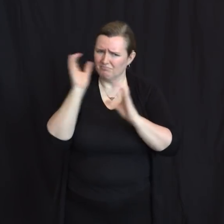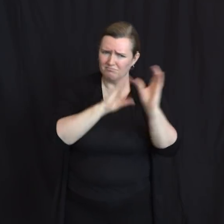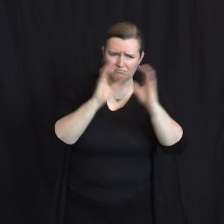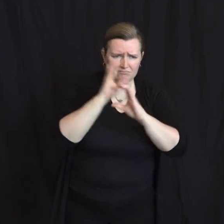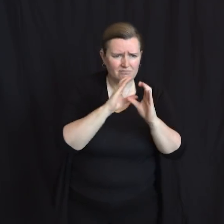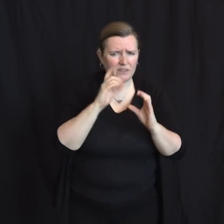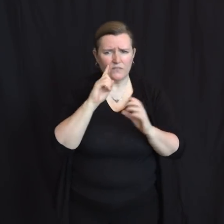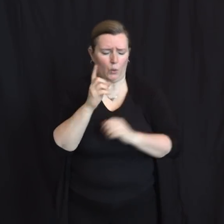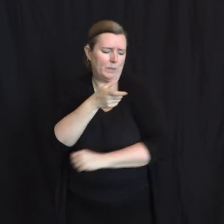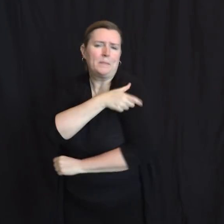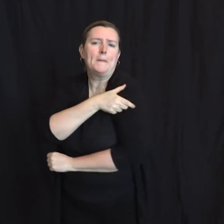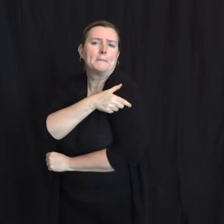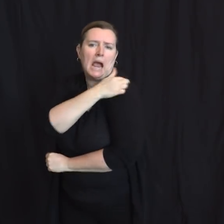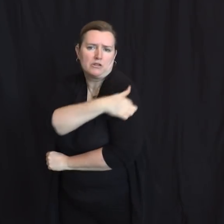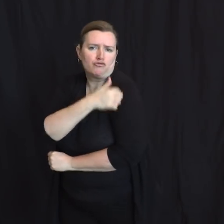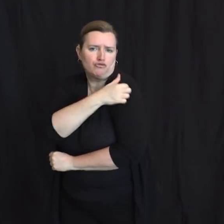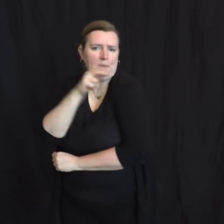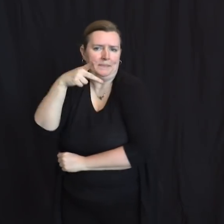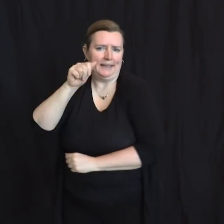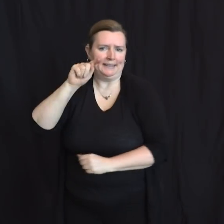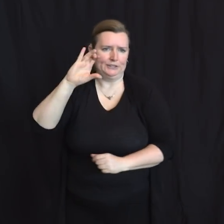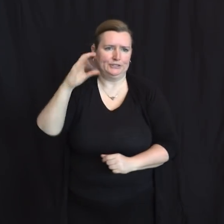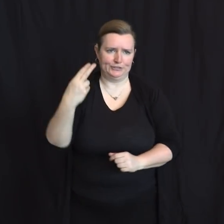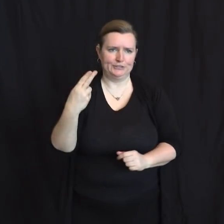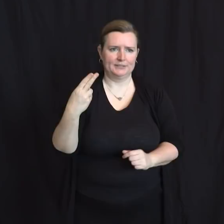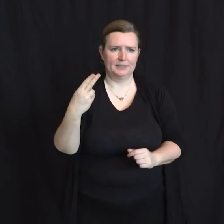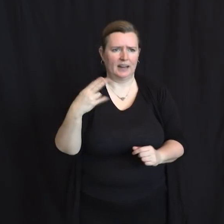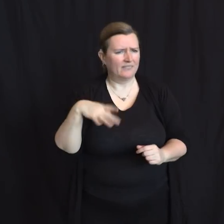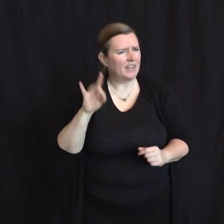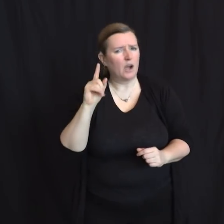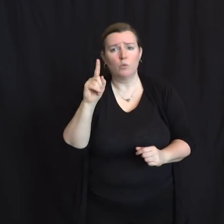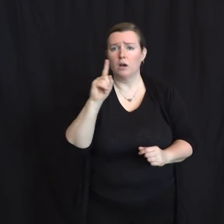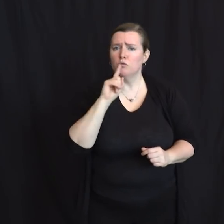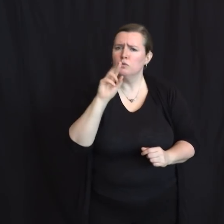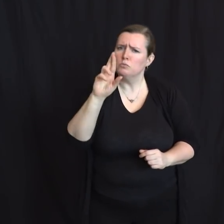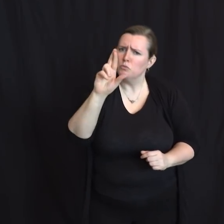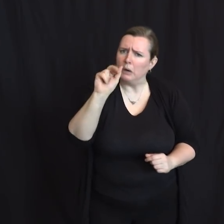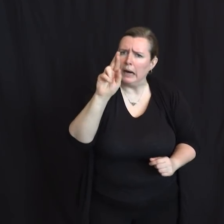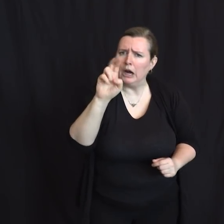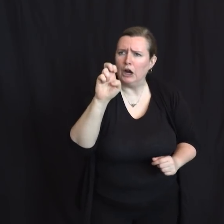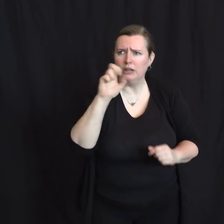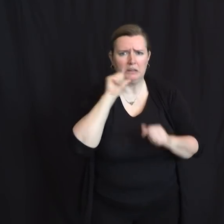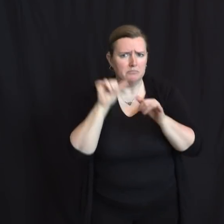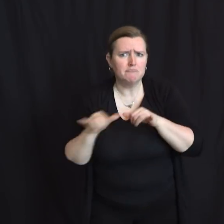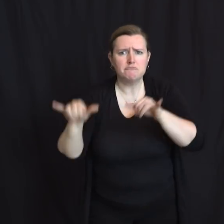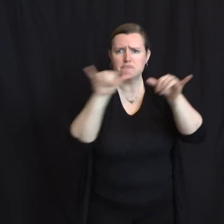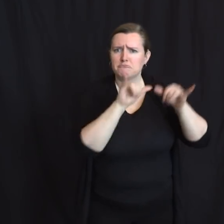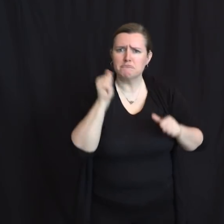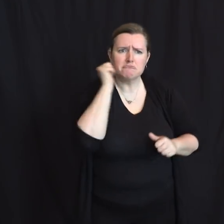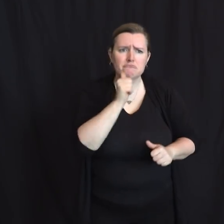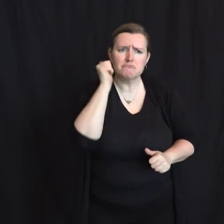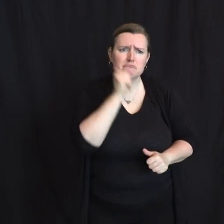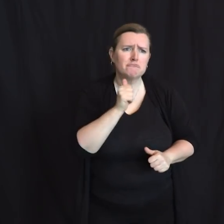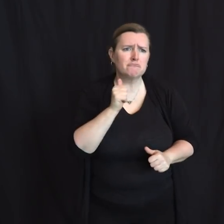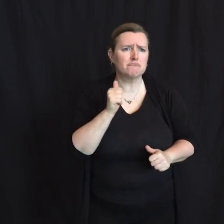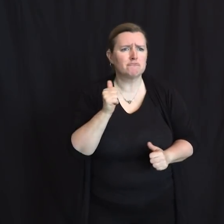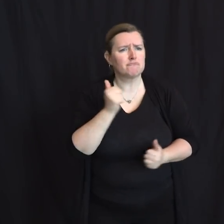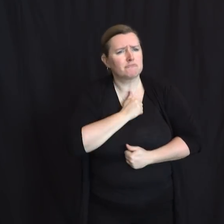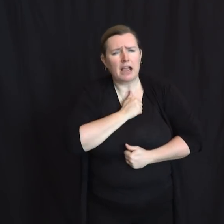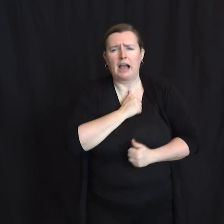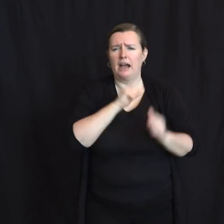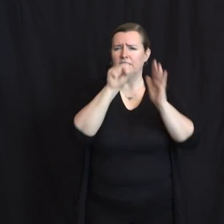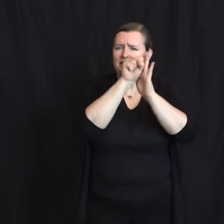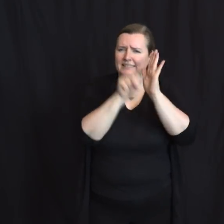was our Sergeant Major patch, which is a very rare patch in the state police. And he loved the state police.